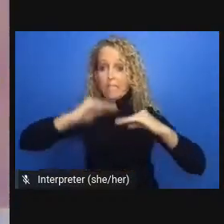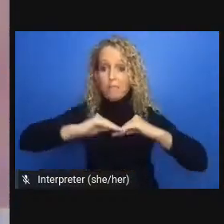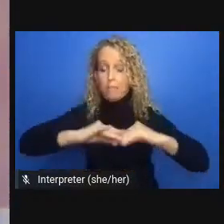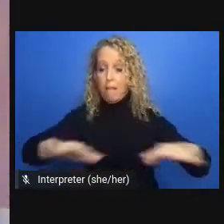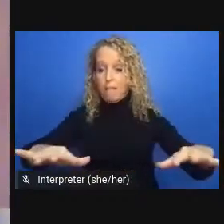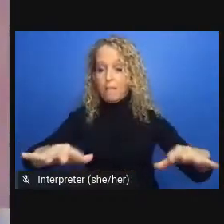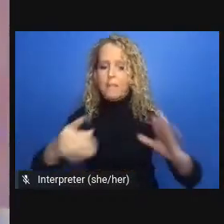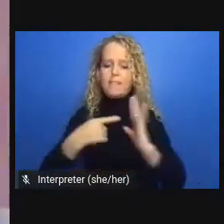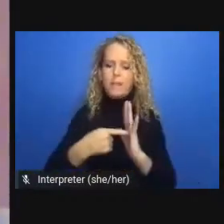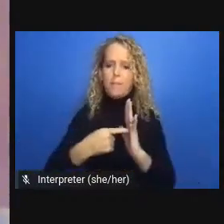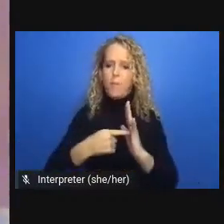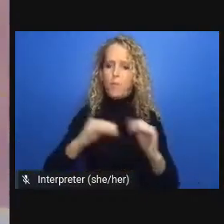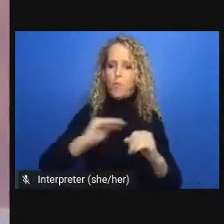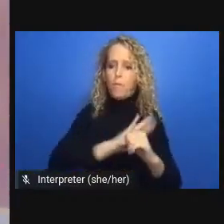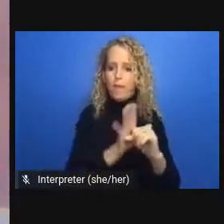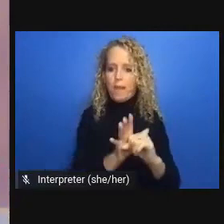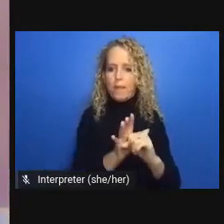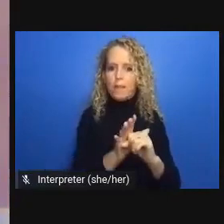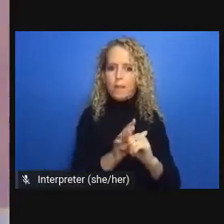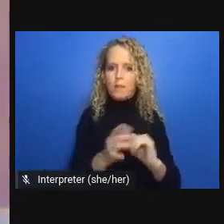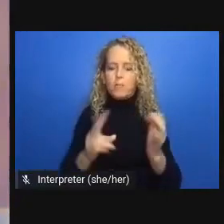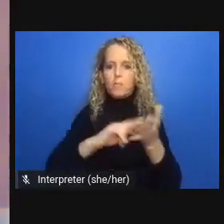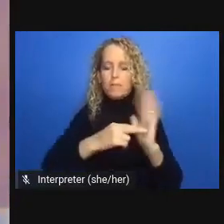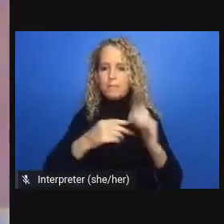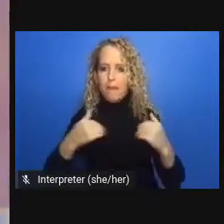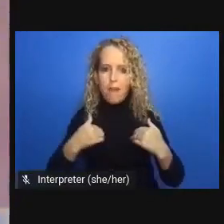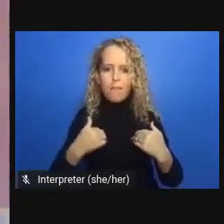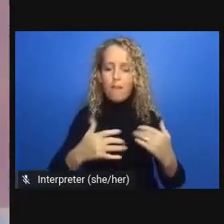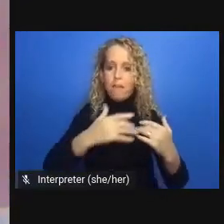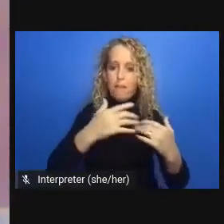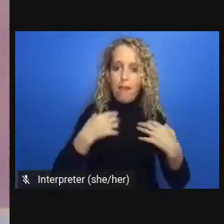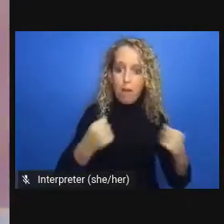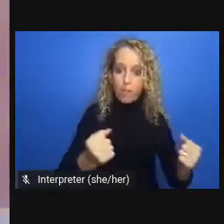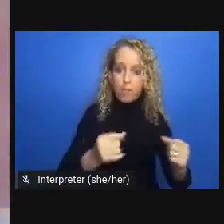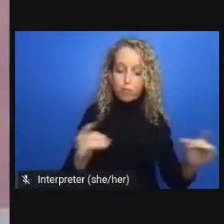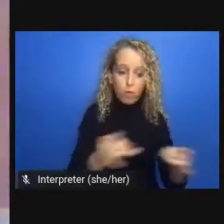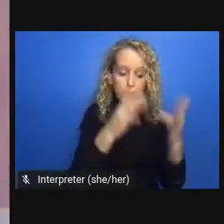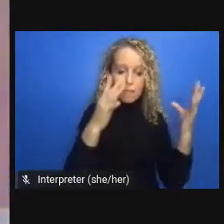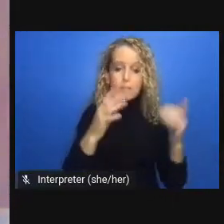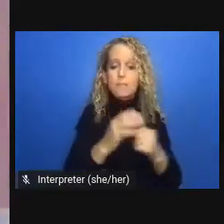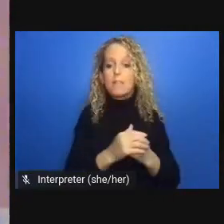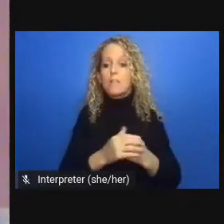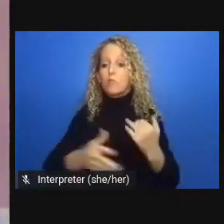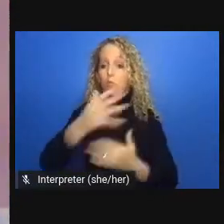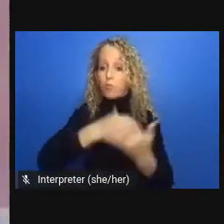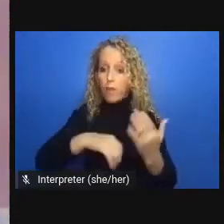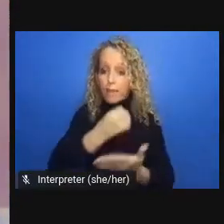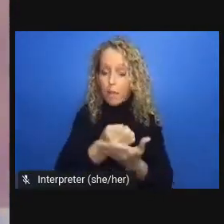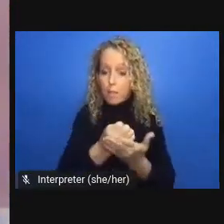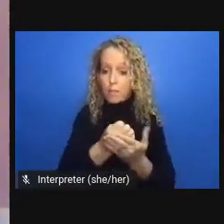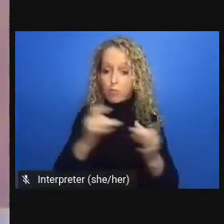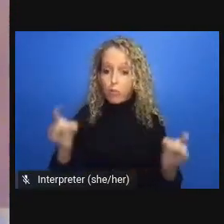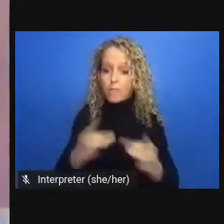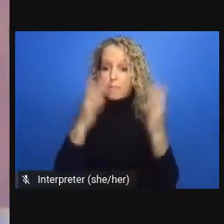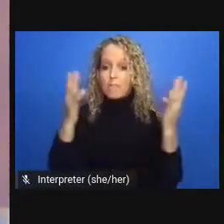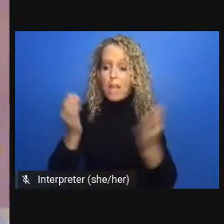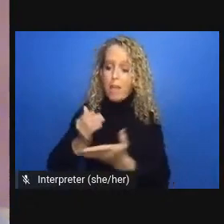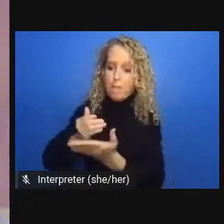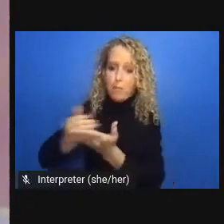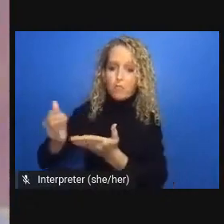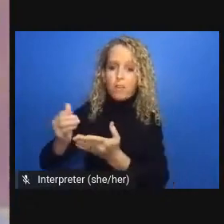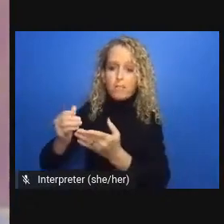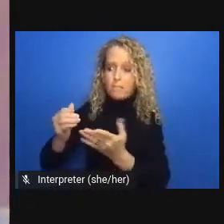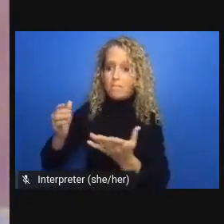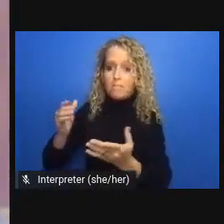dual healthcare crisis, a socioeconomic crisis, along with environmental crisis. And marginalized people, has